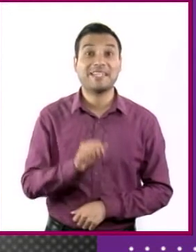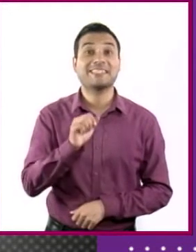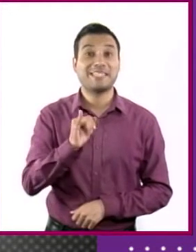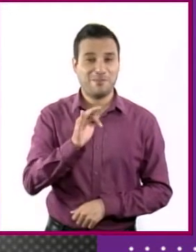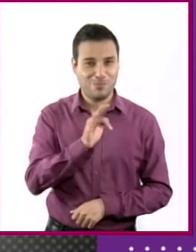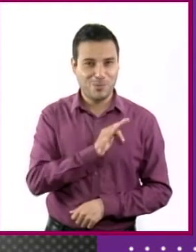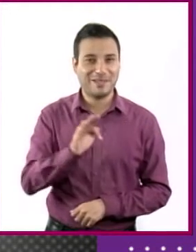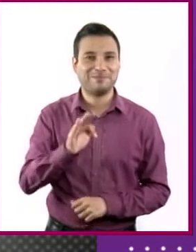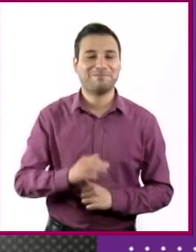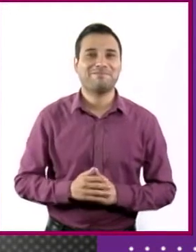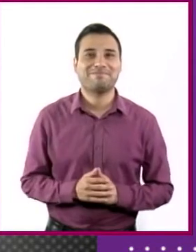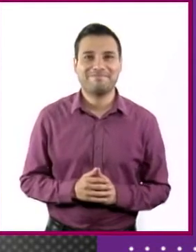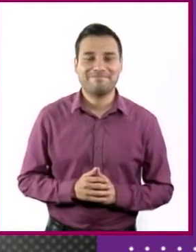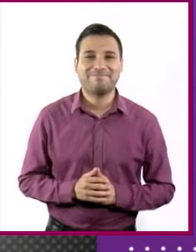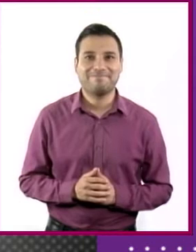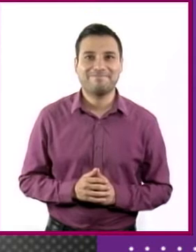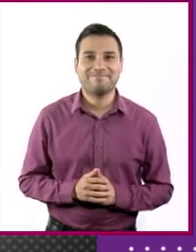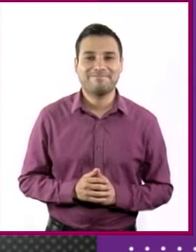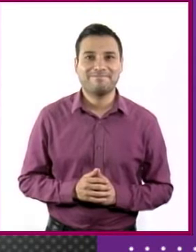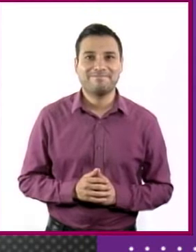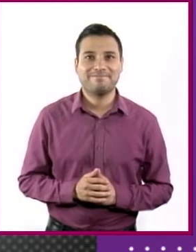Yes, I could.